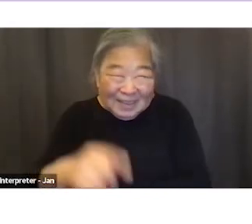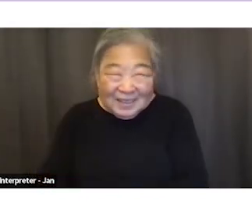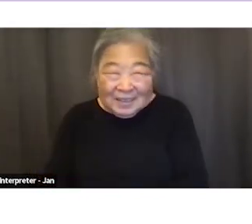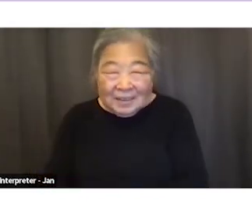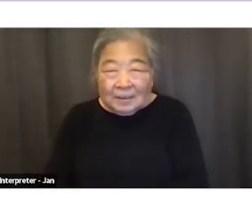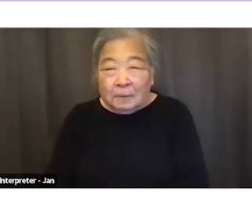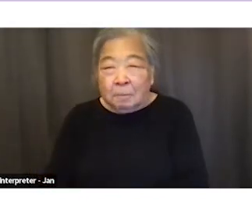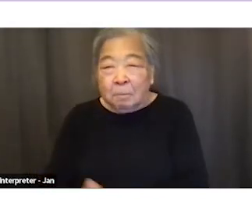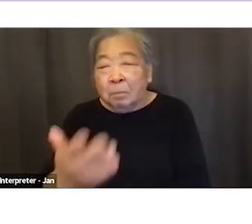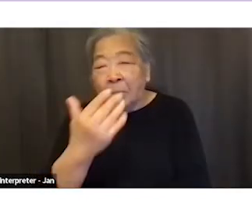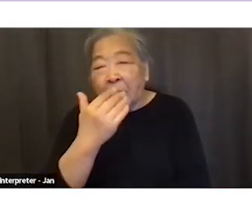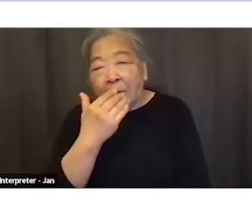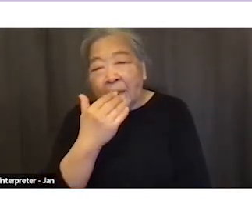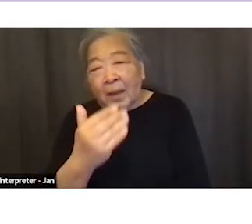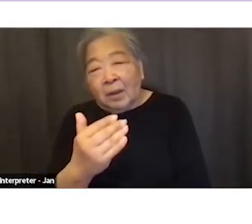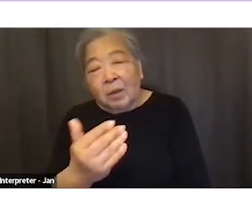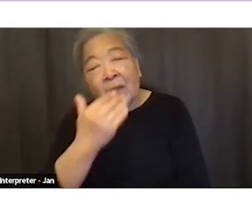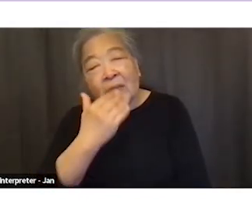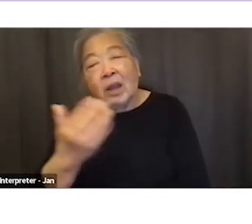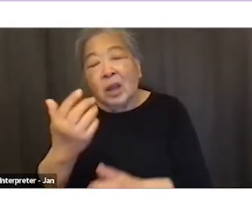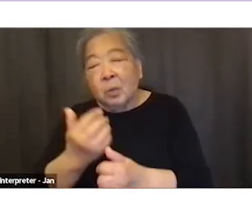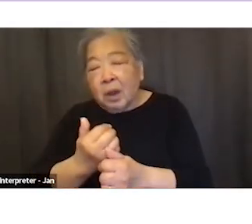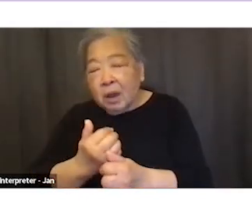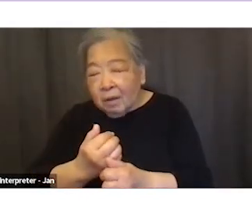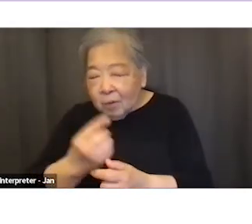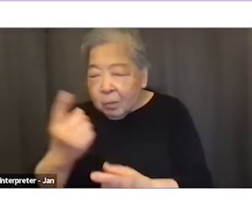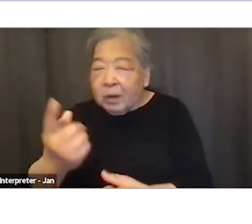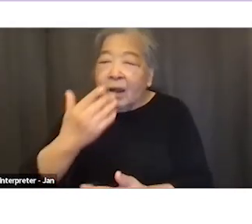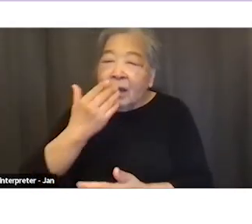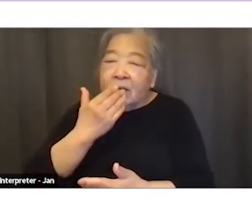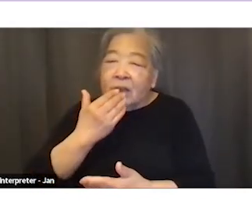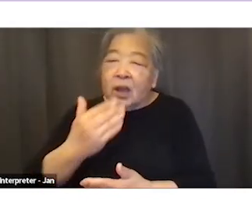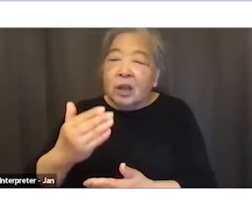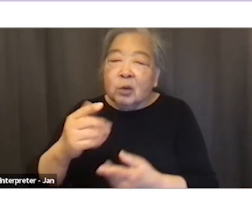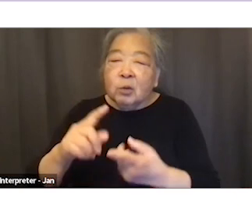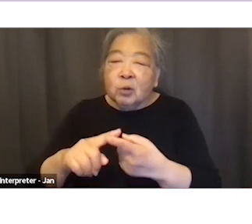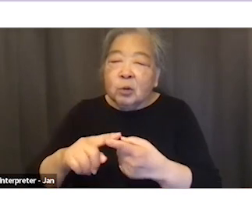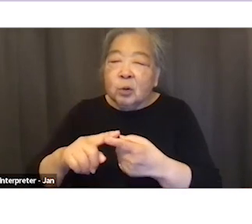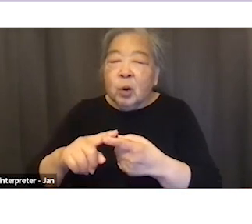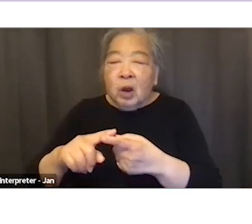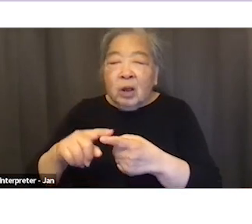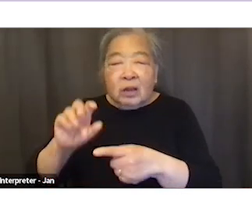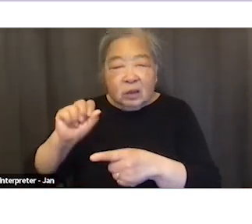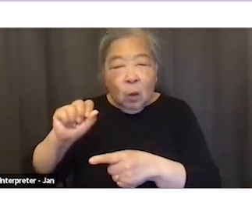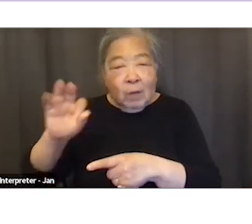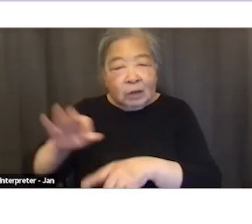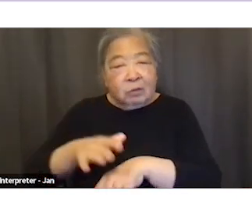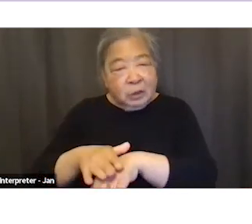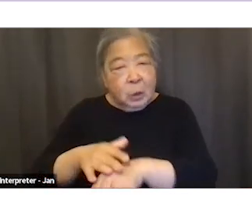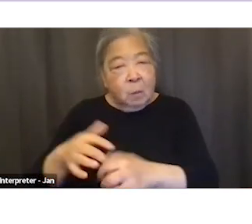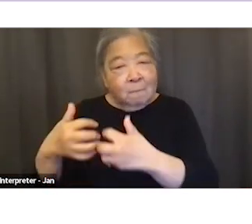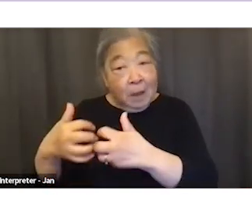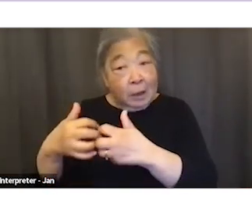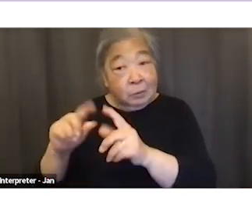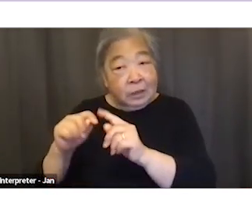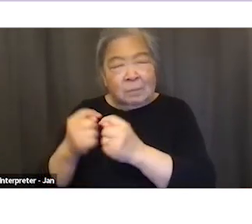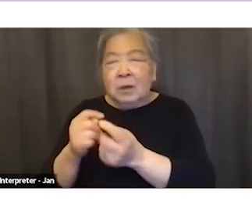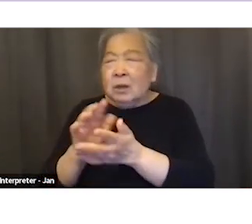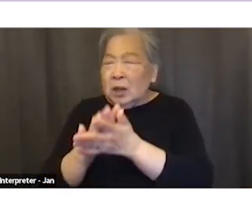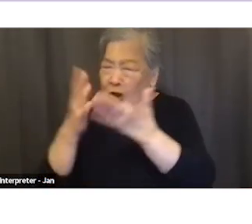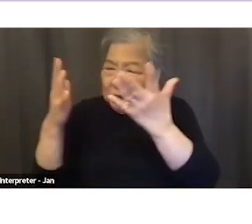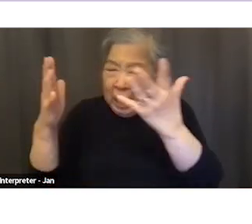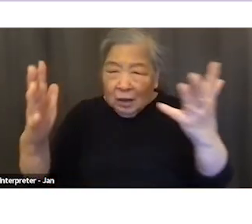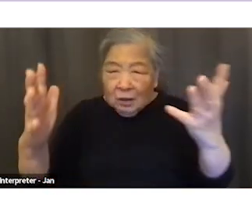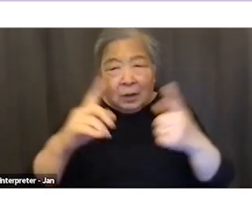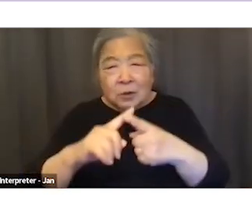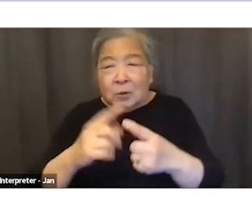Thank you. Thank you. Thank you, everyone. Thank you to the Slow Factory team. Shouts out to everyone who is here from all